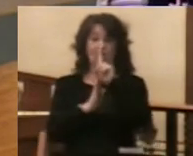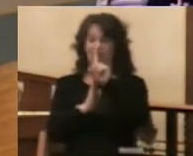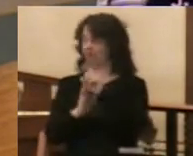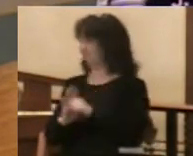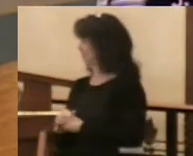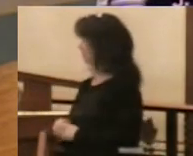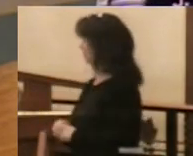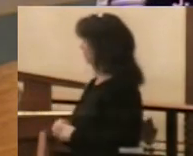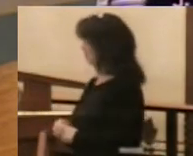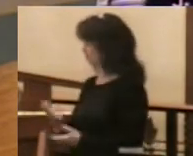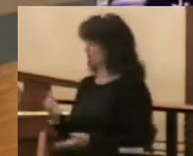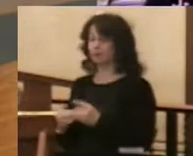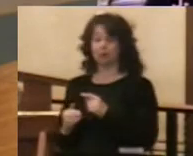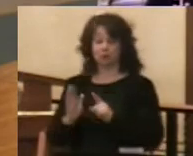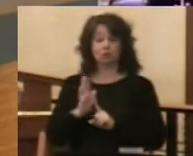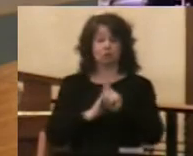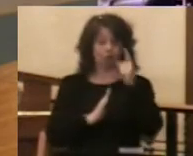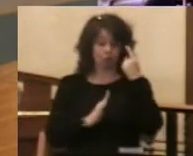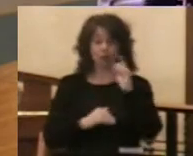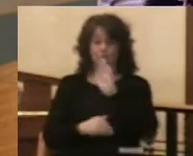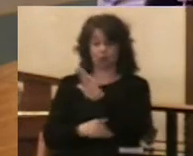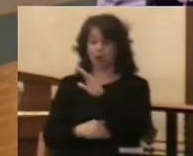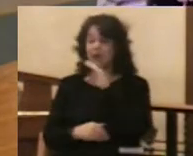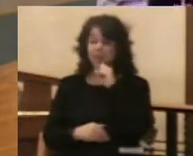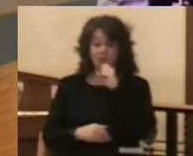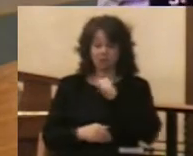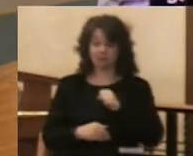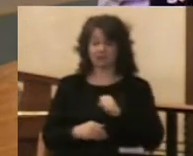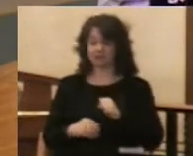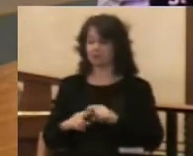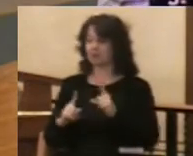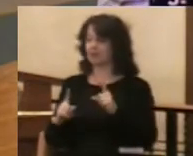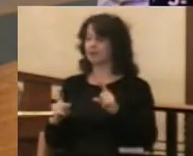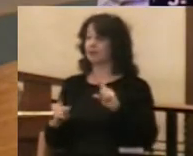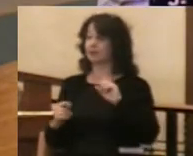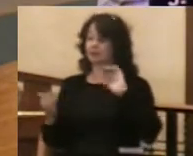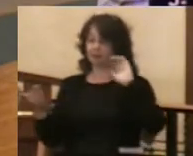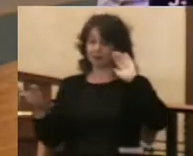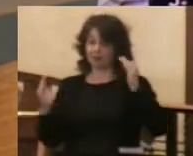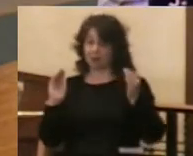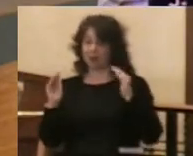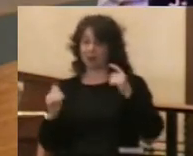may be tall for your age. I bet some of you are. But compared to everyone out here,